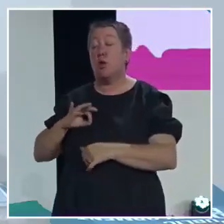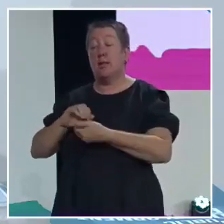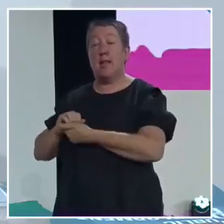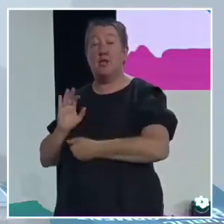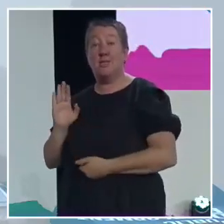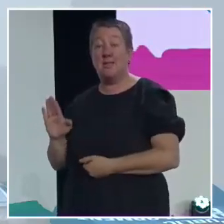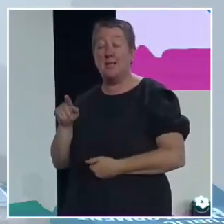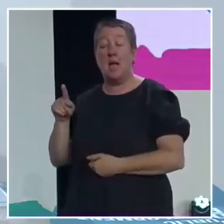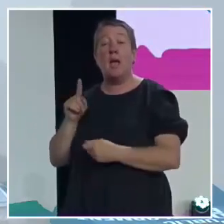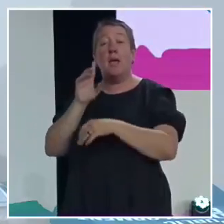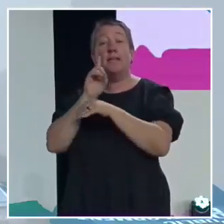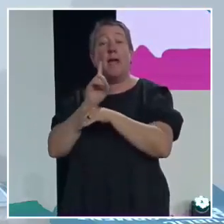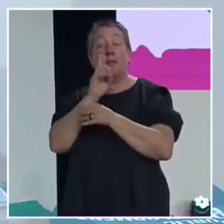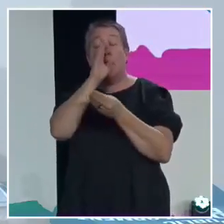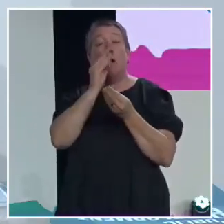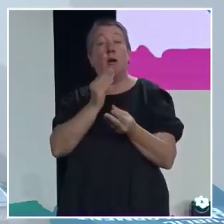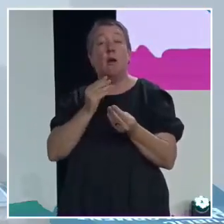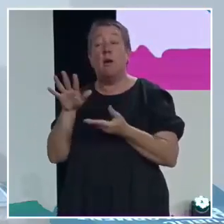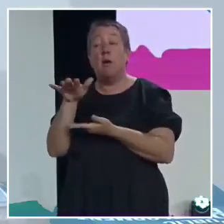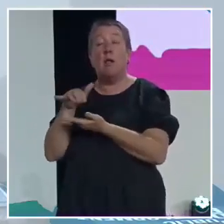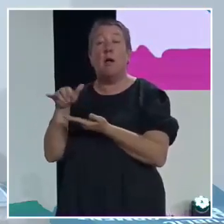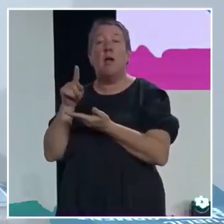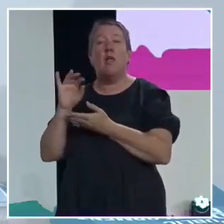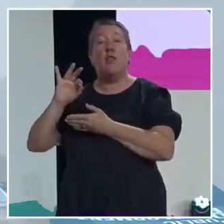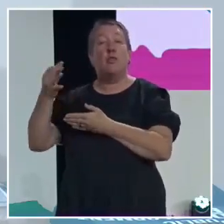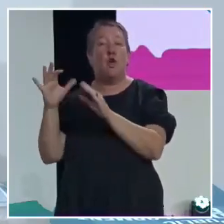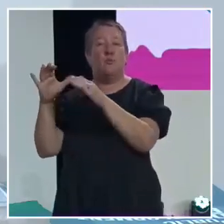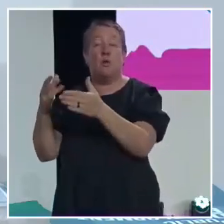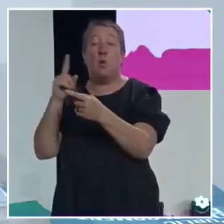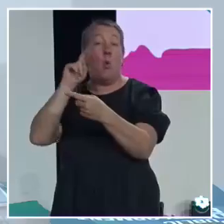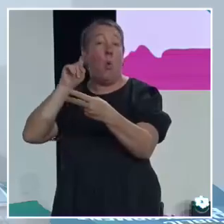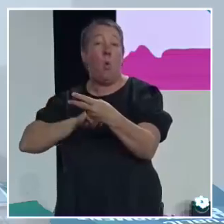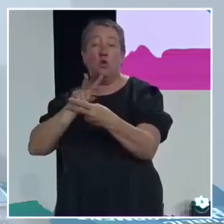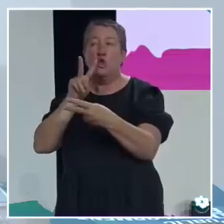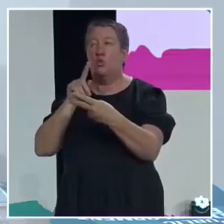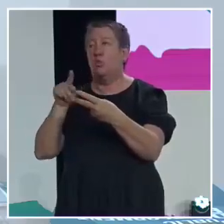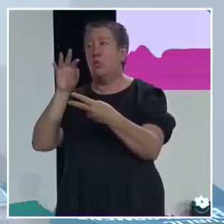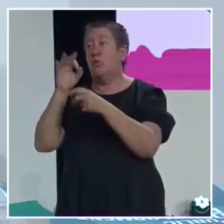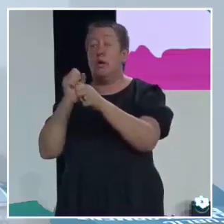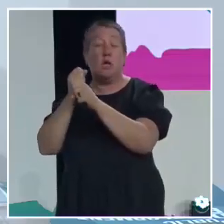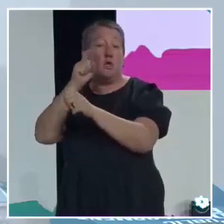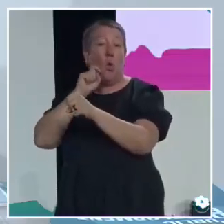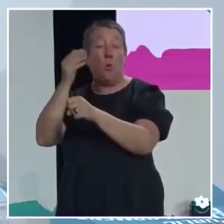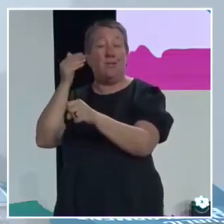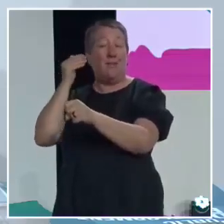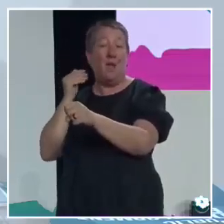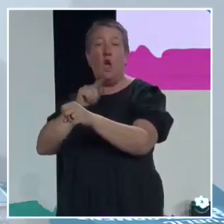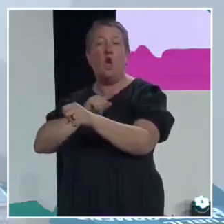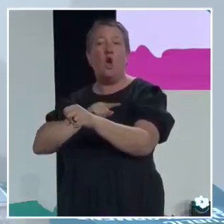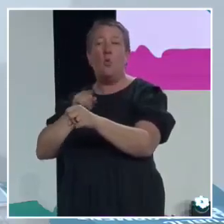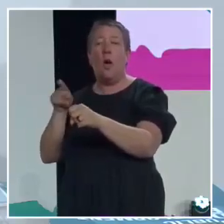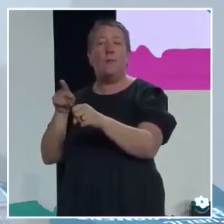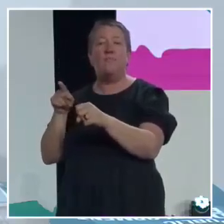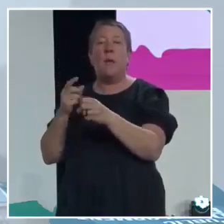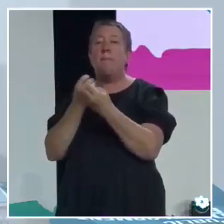agencies rely on at third party are very old, 2 to 3 years out, and because they don't have a presence in many of